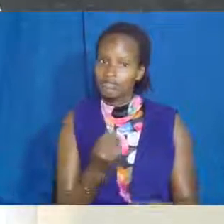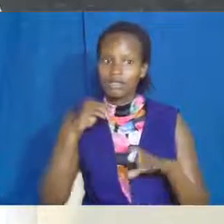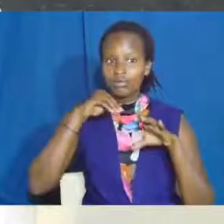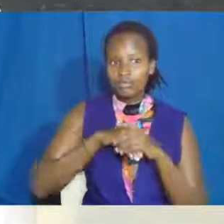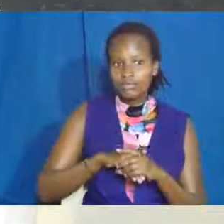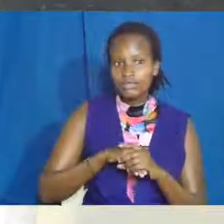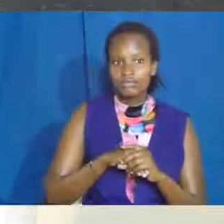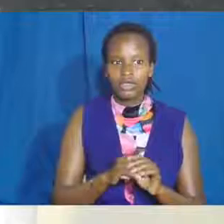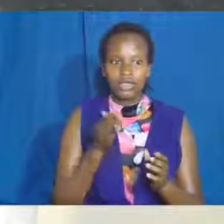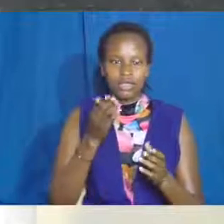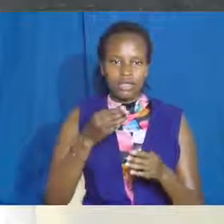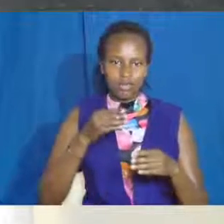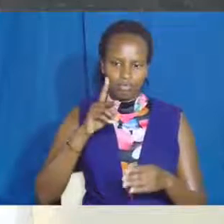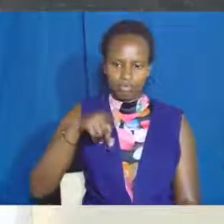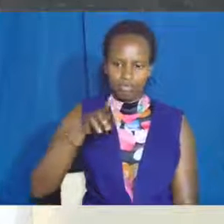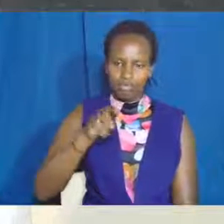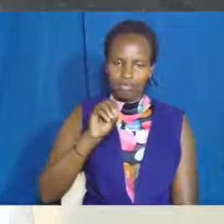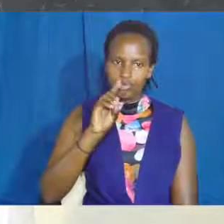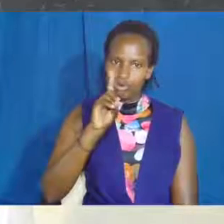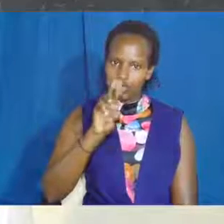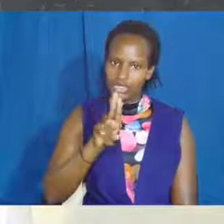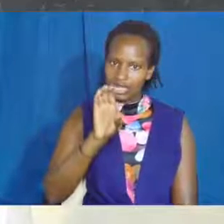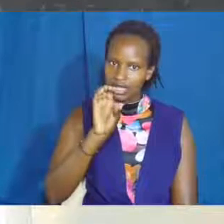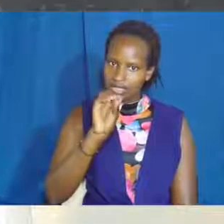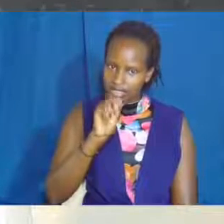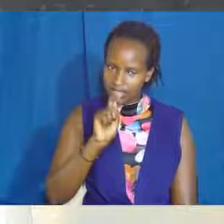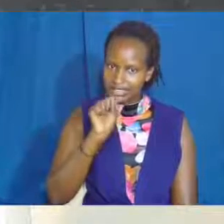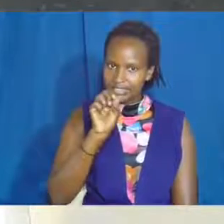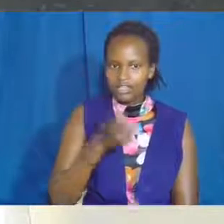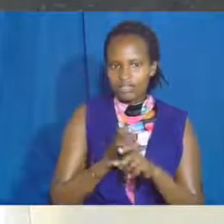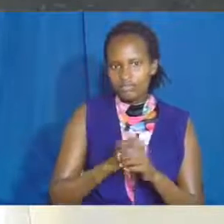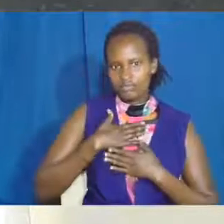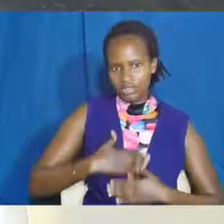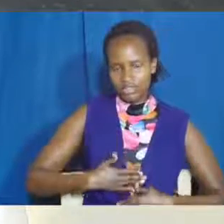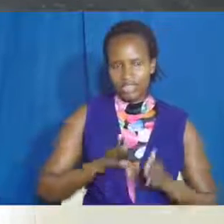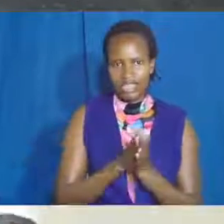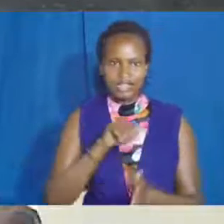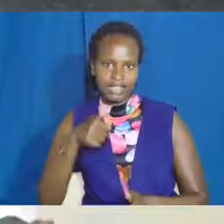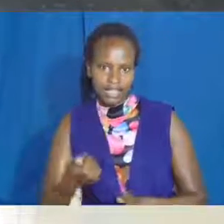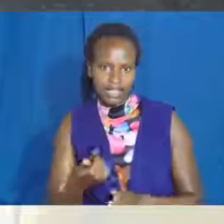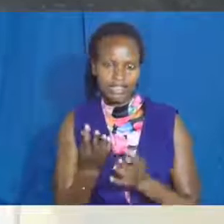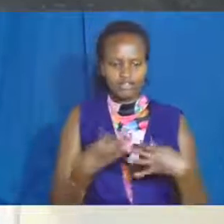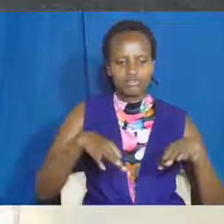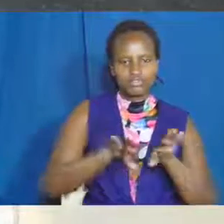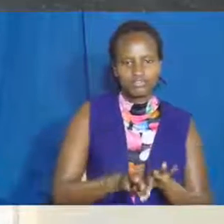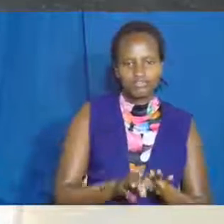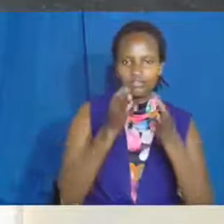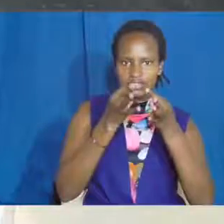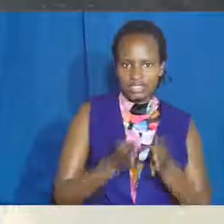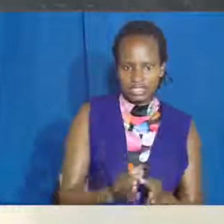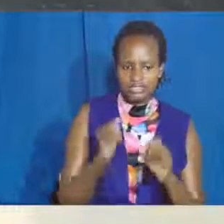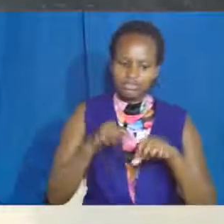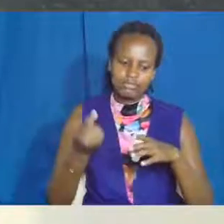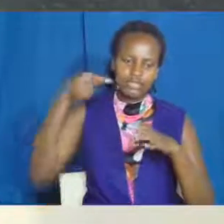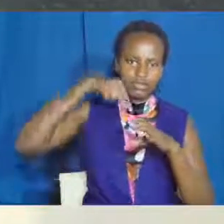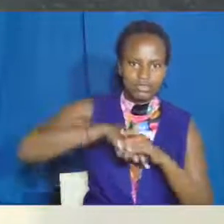which waste products can just be removed from the body, and I can say and other products and other useful substances can also enter